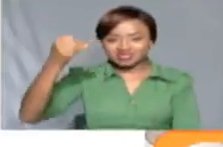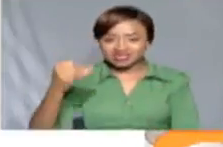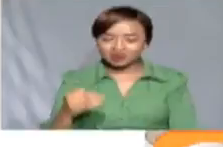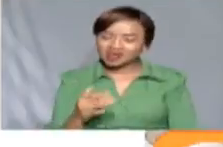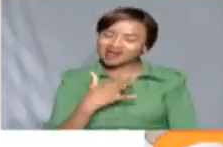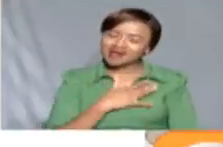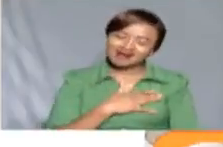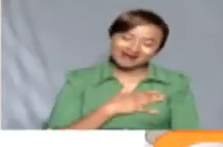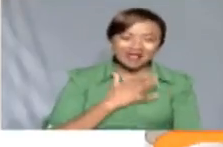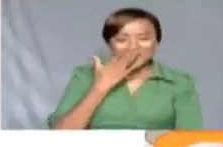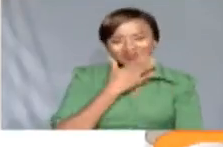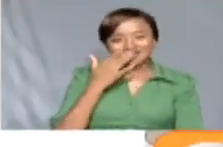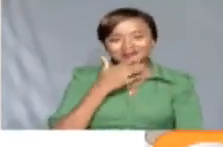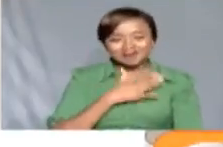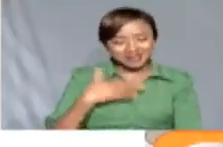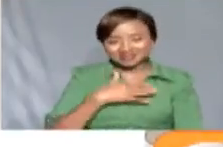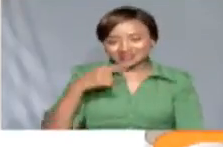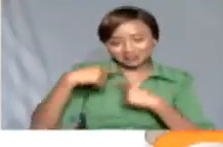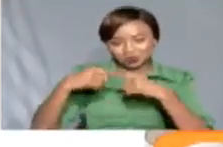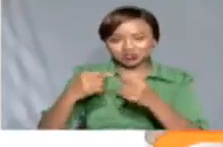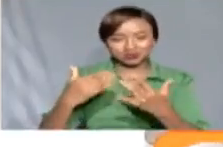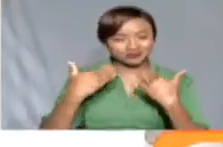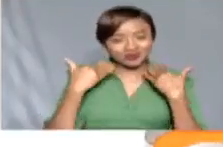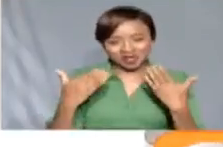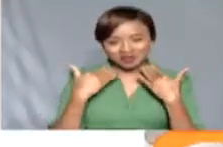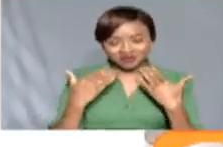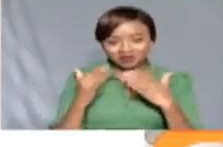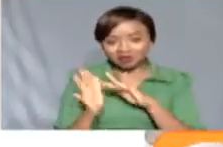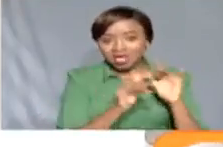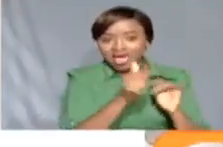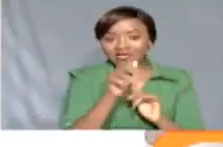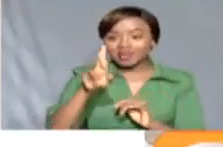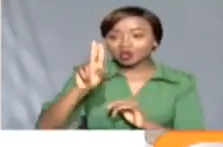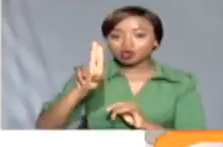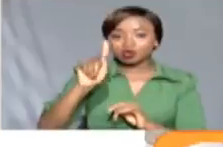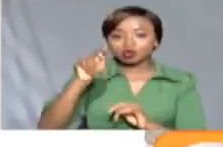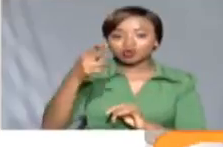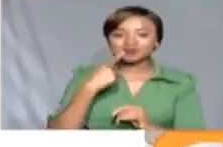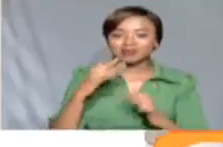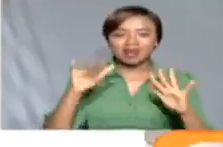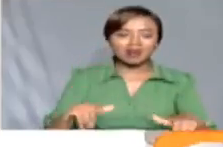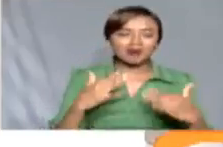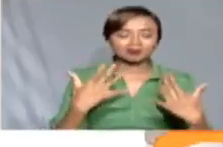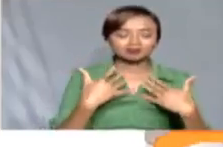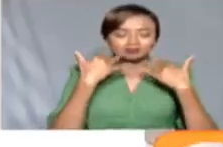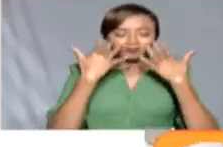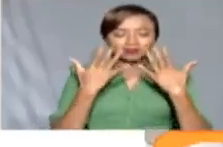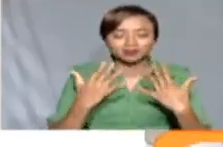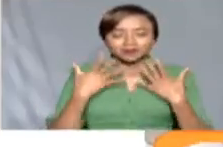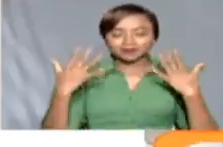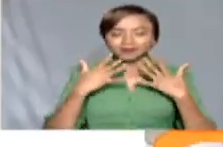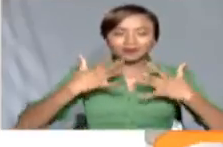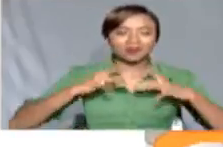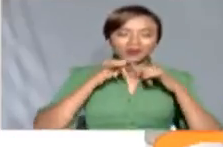it remain so to infinity," she says. And there's Ruth Koech, who says, "The air is fresh, voices are stronger,